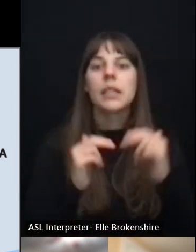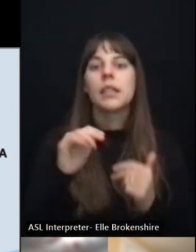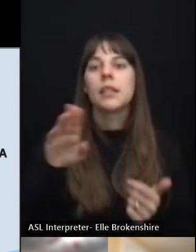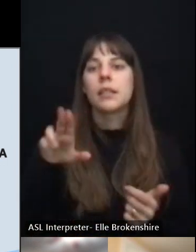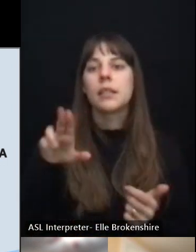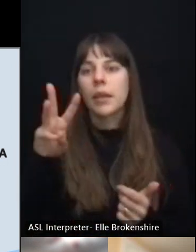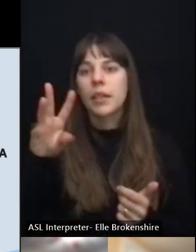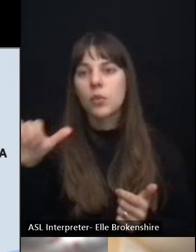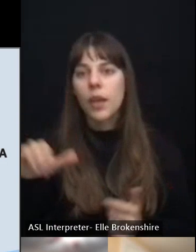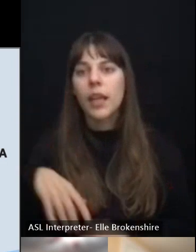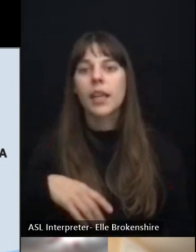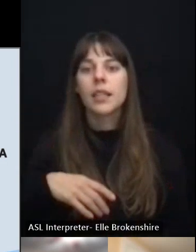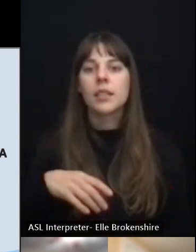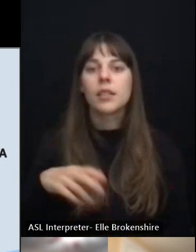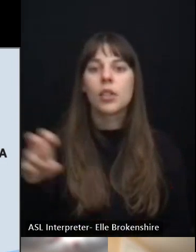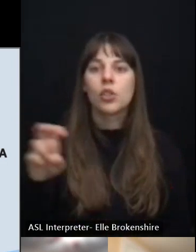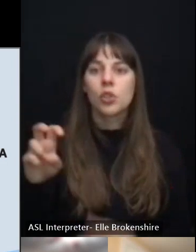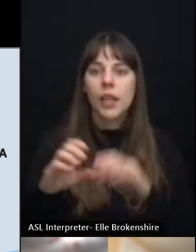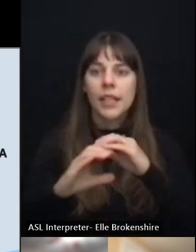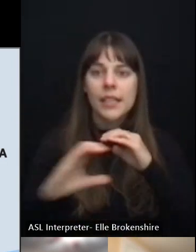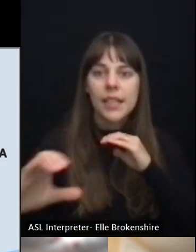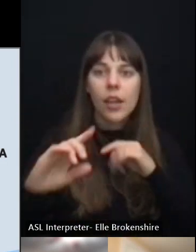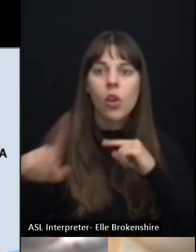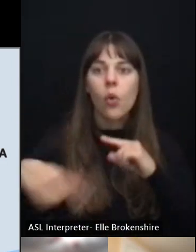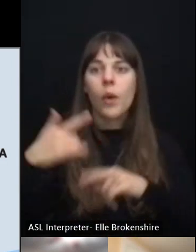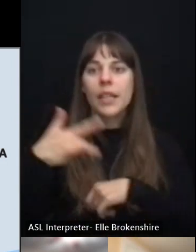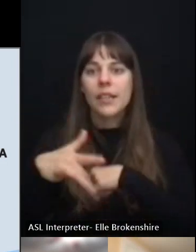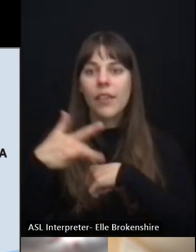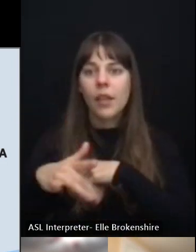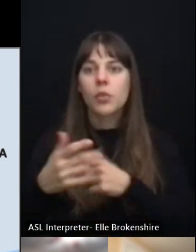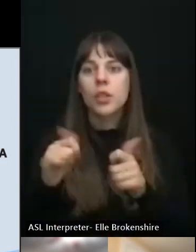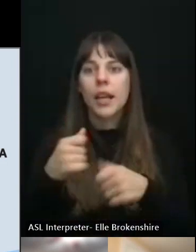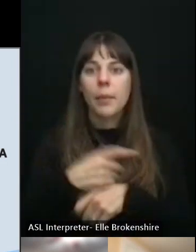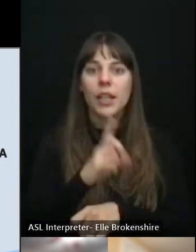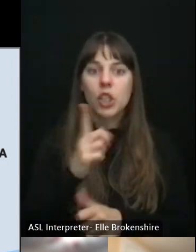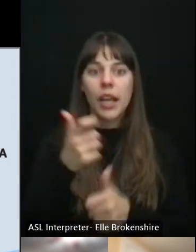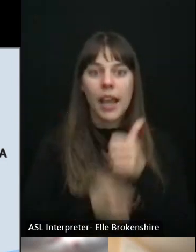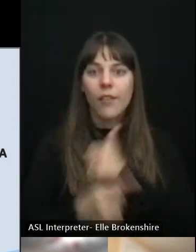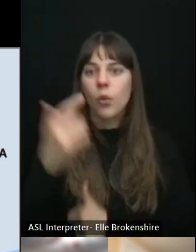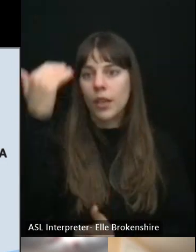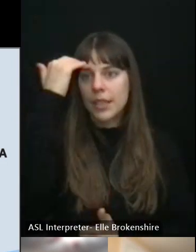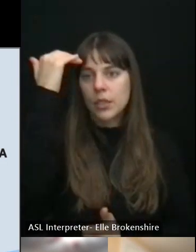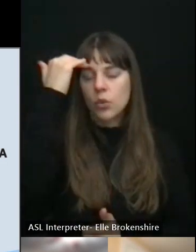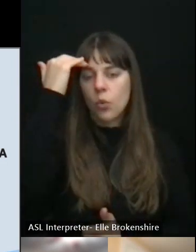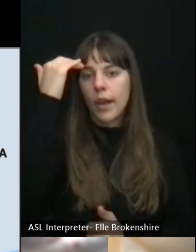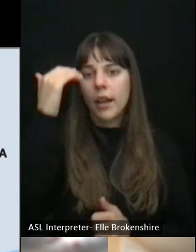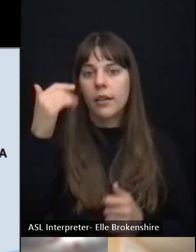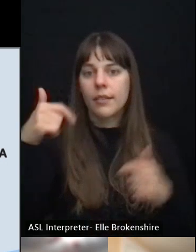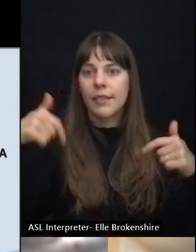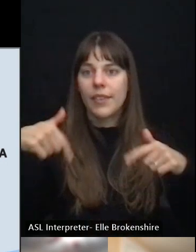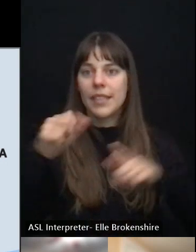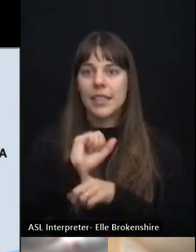available. So we've tried to make everybody as aware as possible of this situation that's